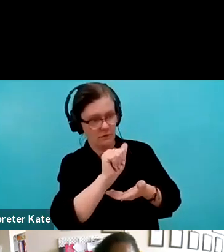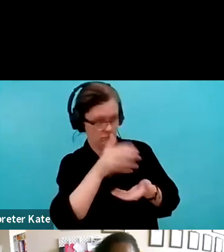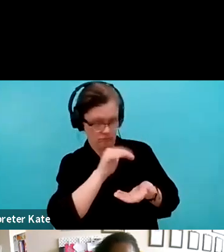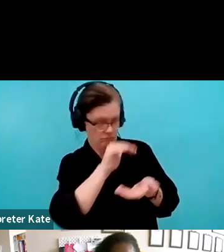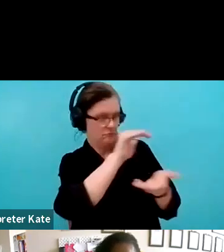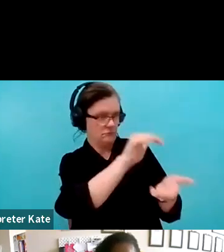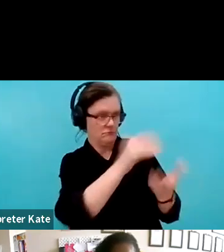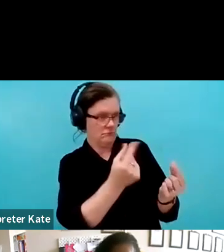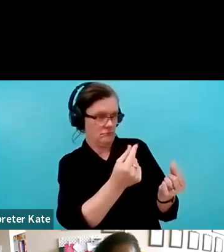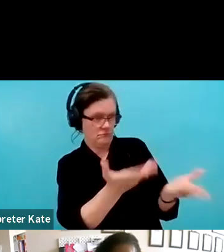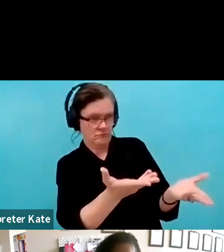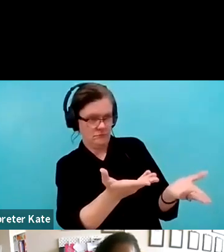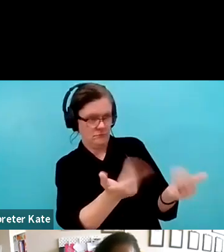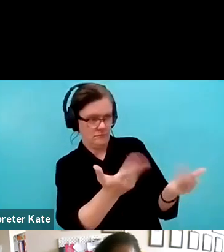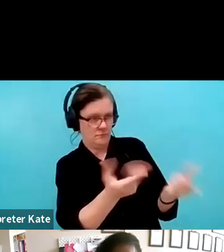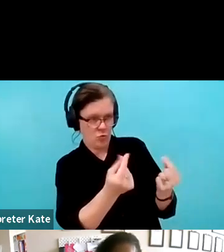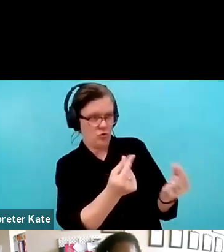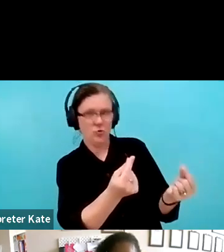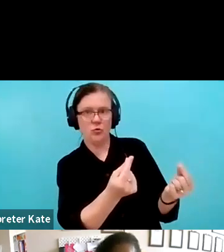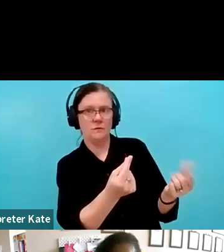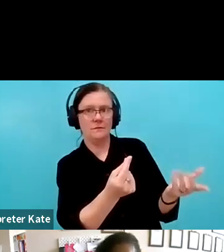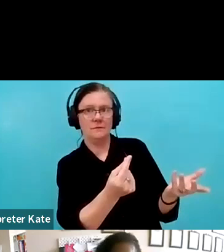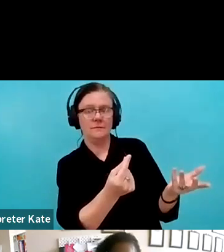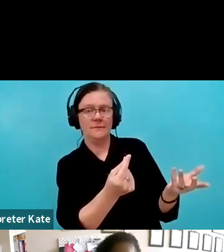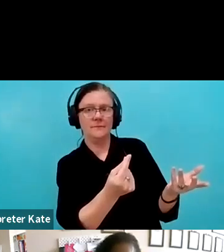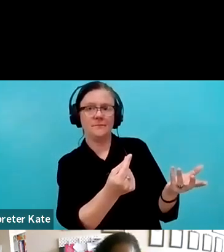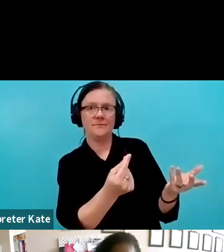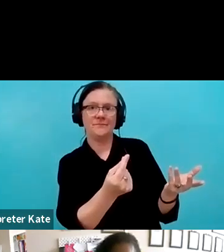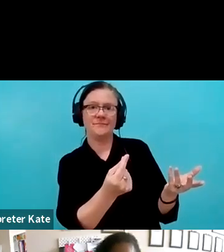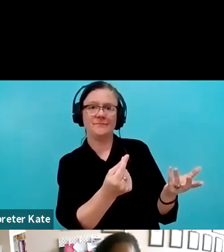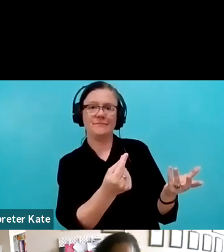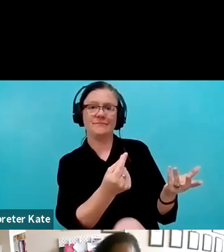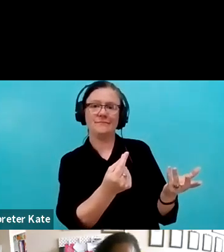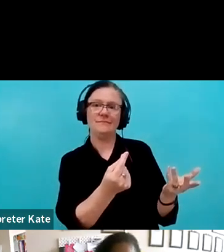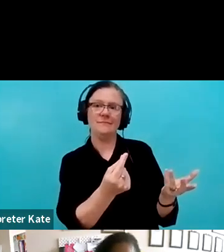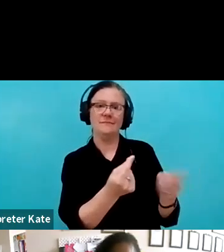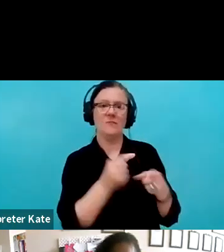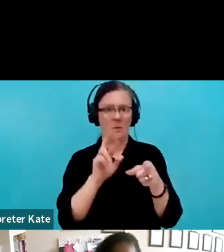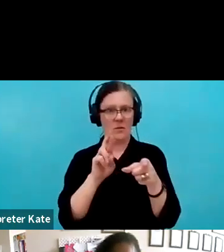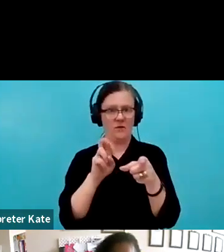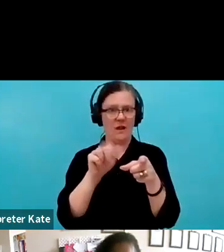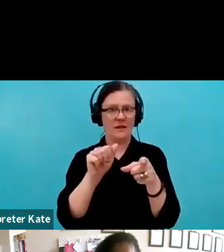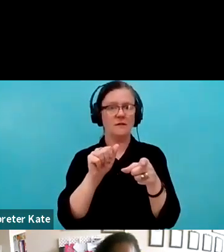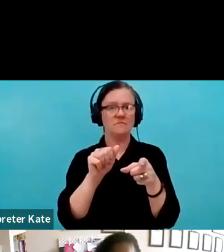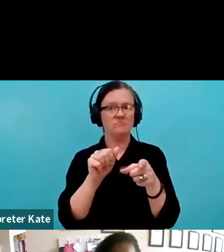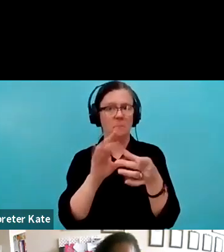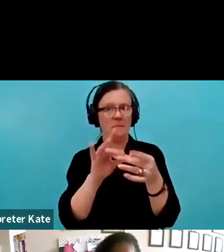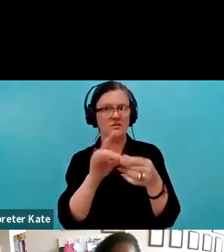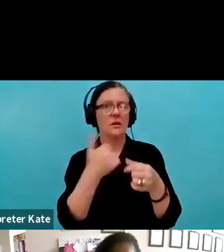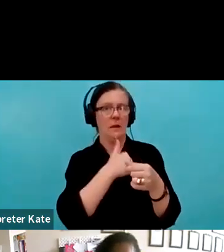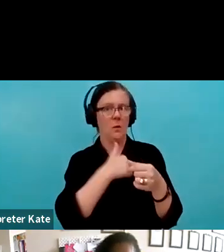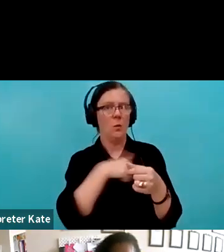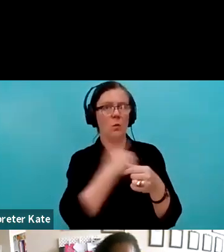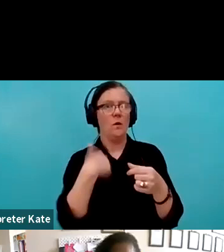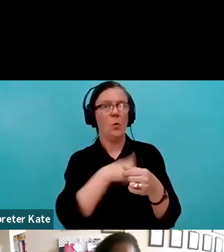you want to do? So I guess it's a little bit like what Reveca said about stepping back and letting somebody else tell their